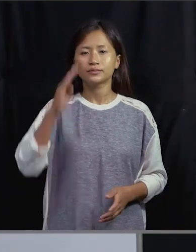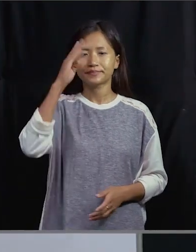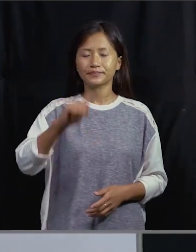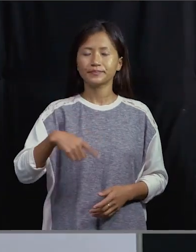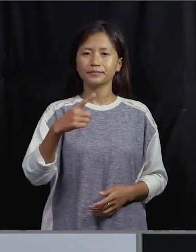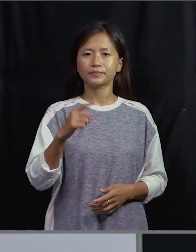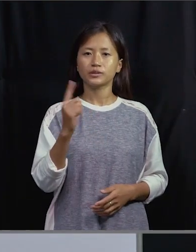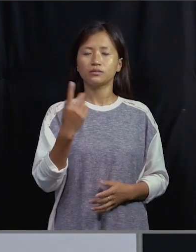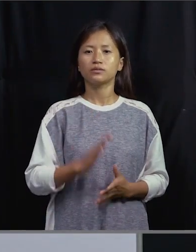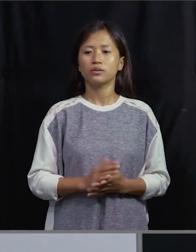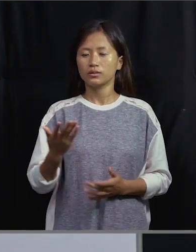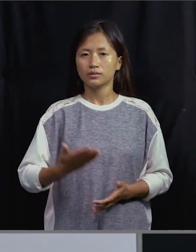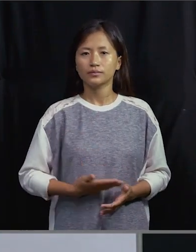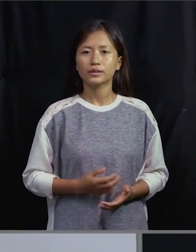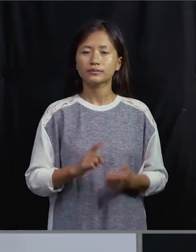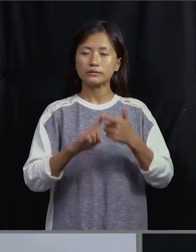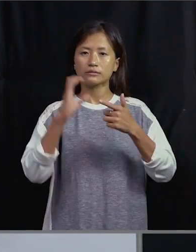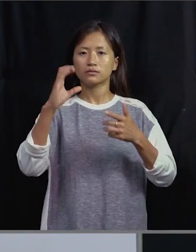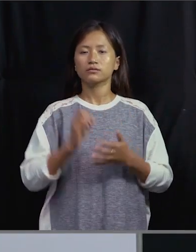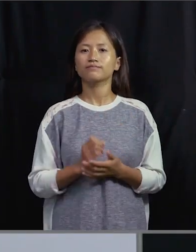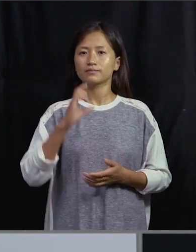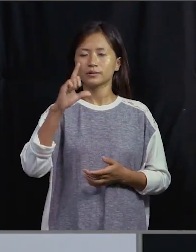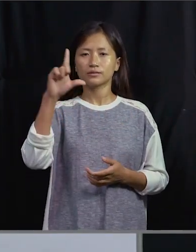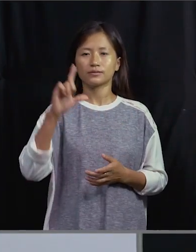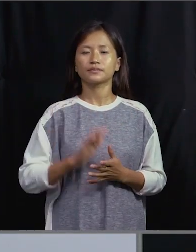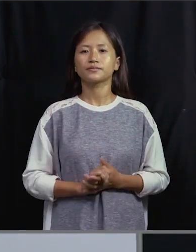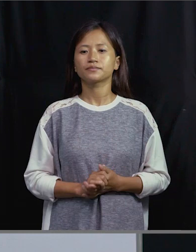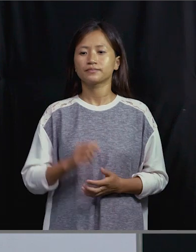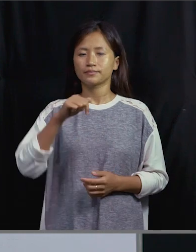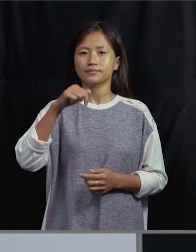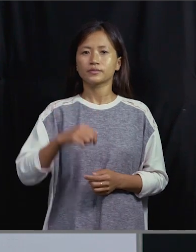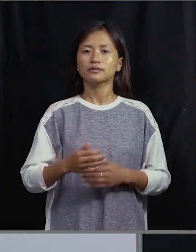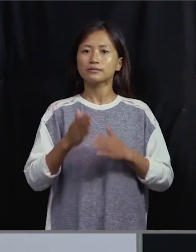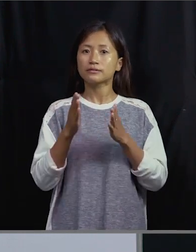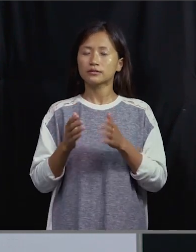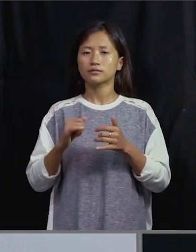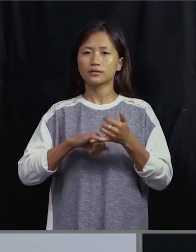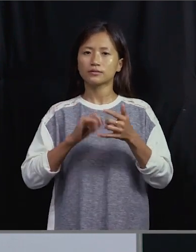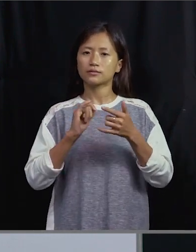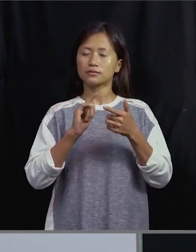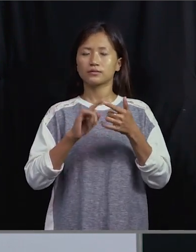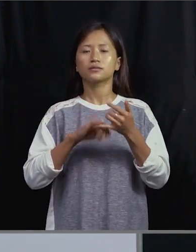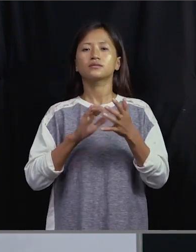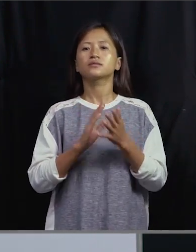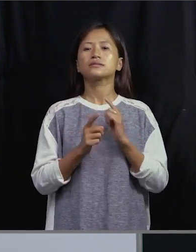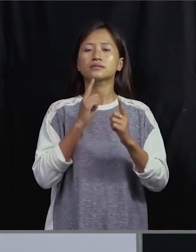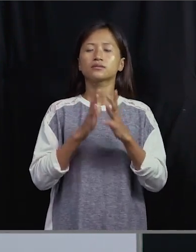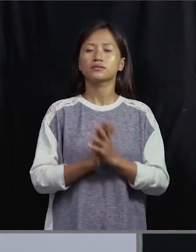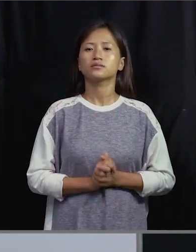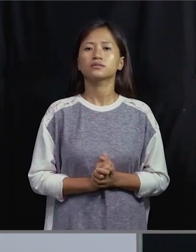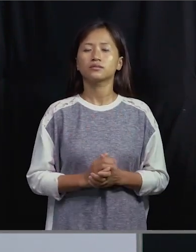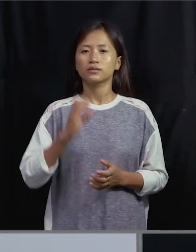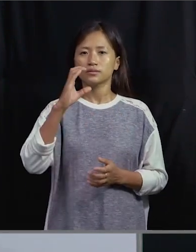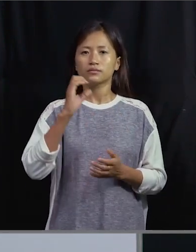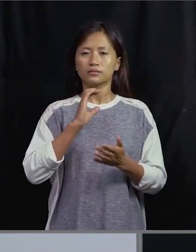Hello everyone, welcome back to economics class. This session, we will discuss chapter